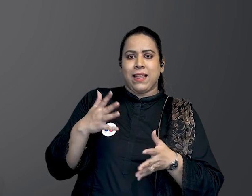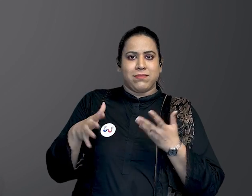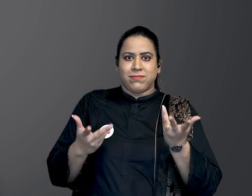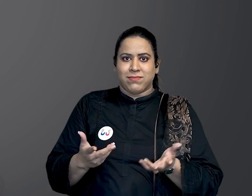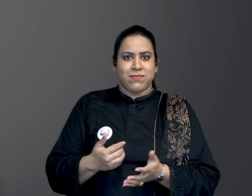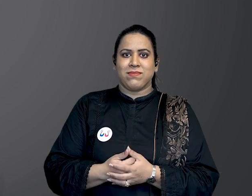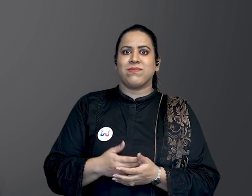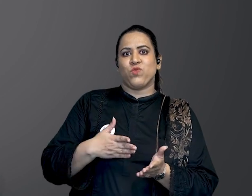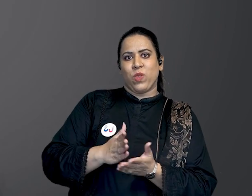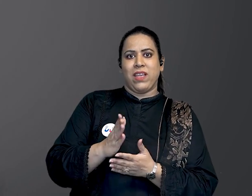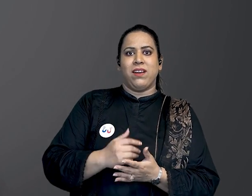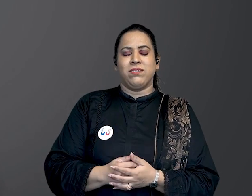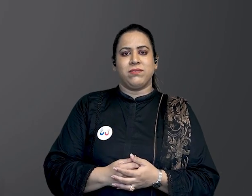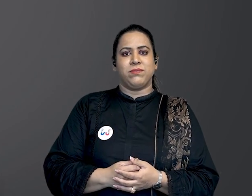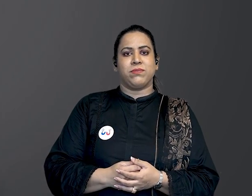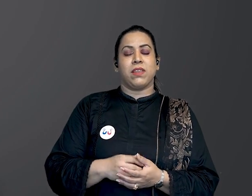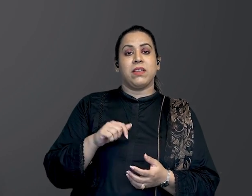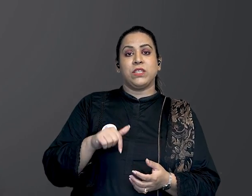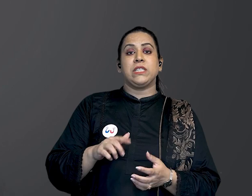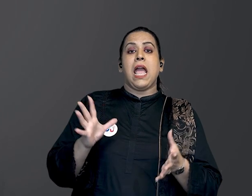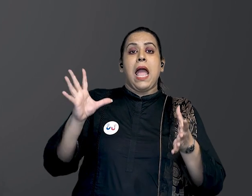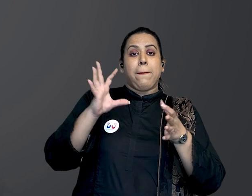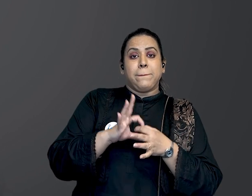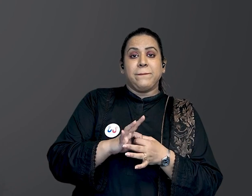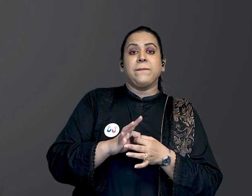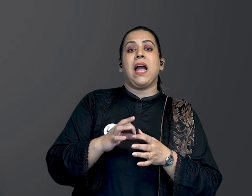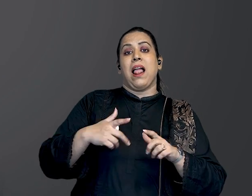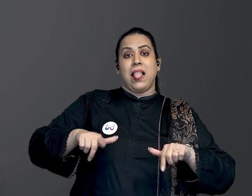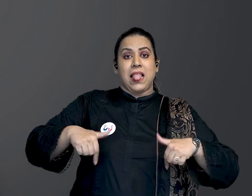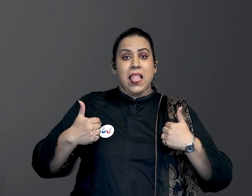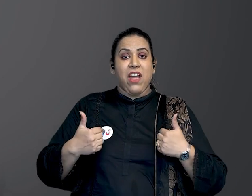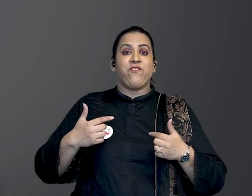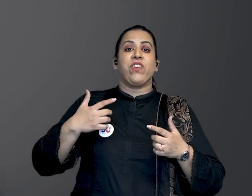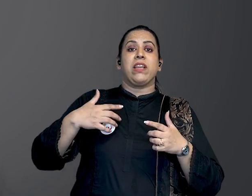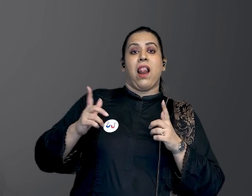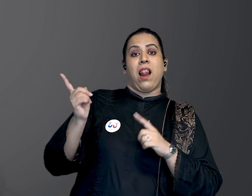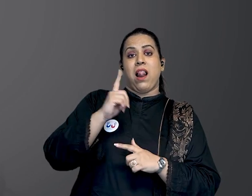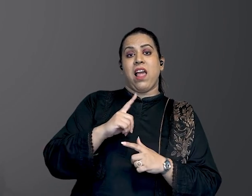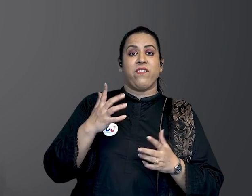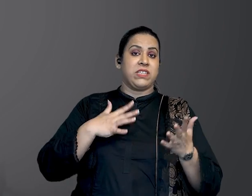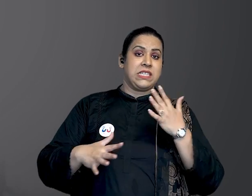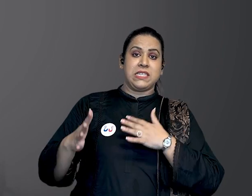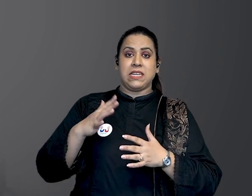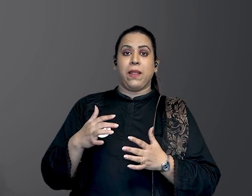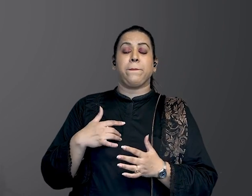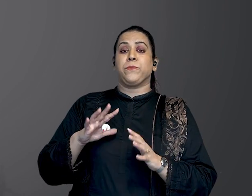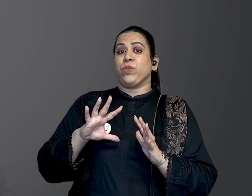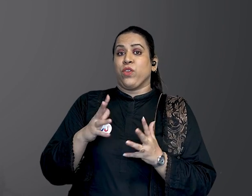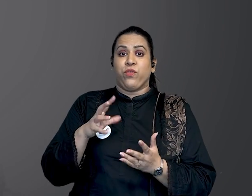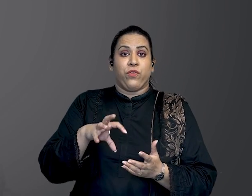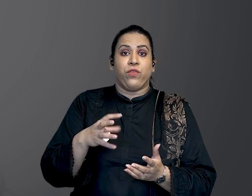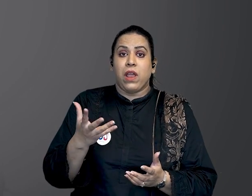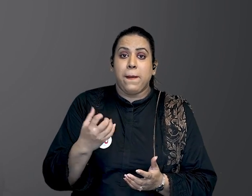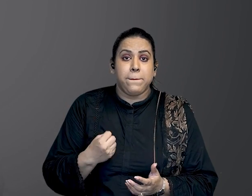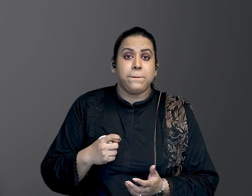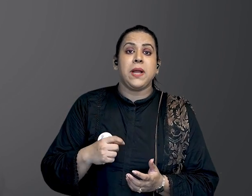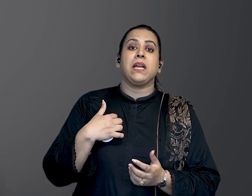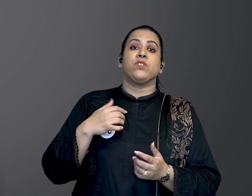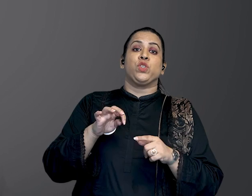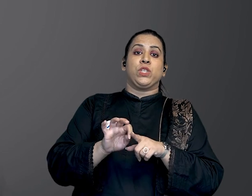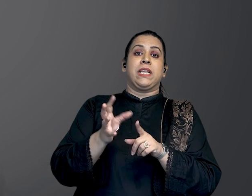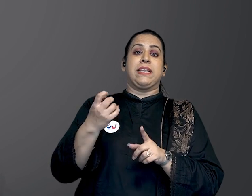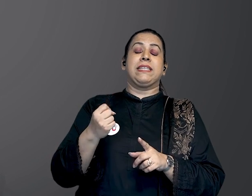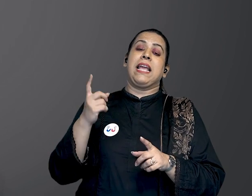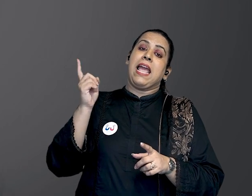certain lifestyle. We all really like tasty food, but if we know the quantities of the tasty food we're